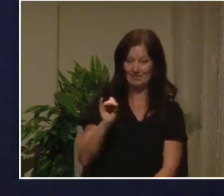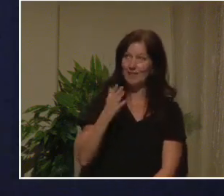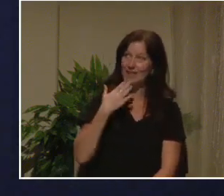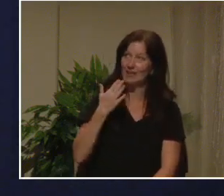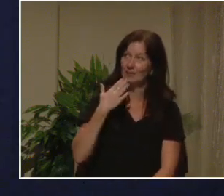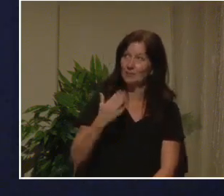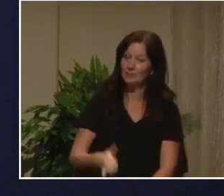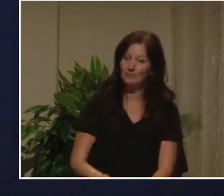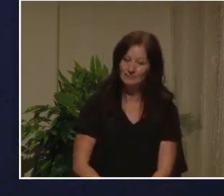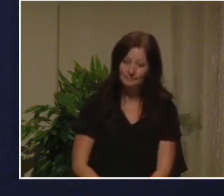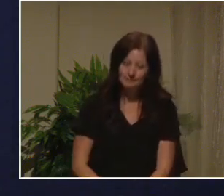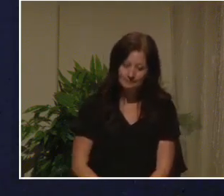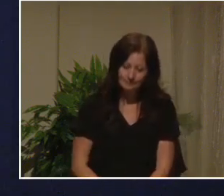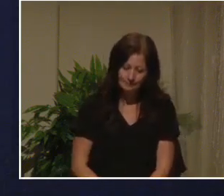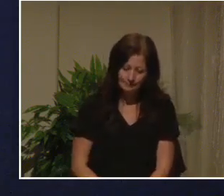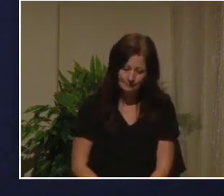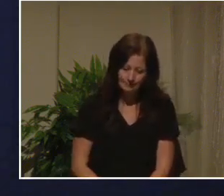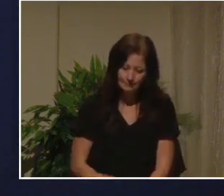your word.